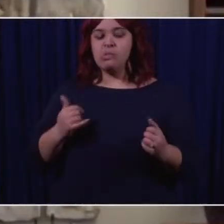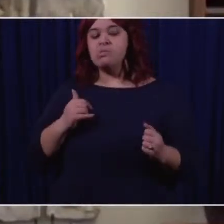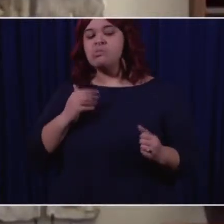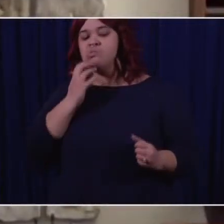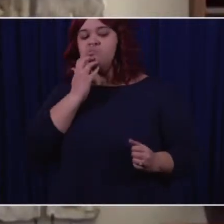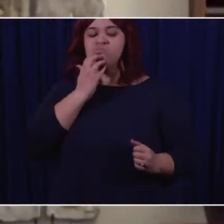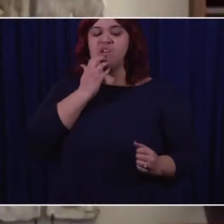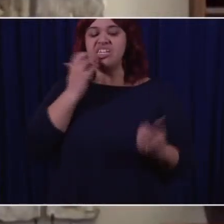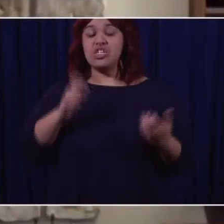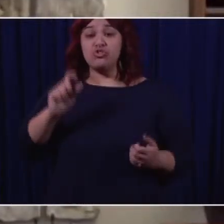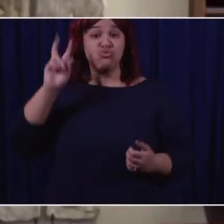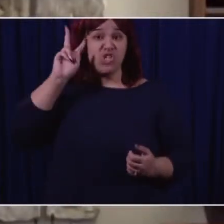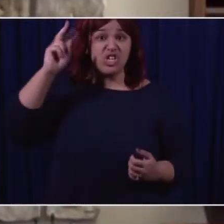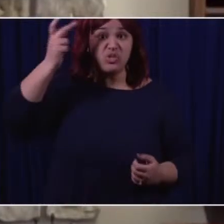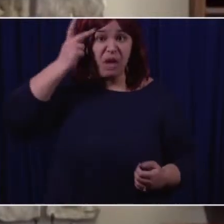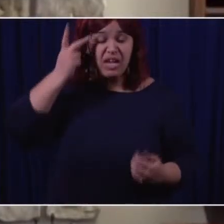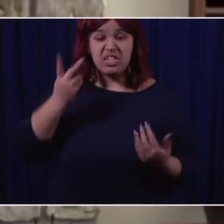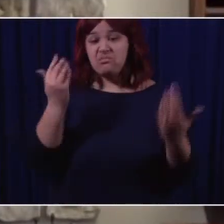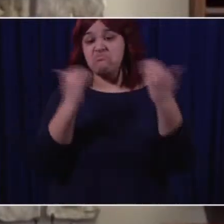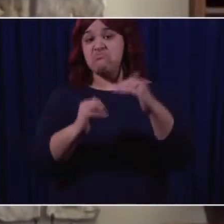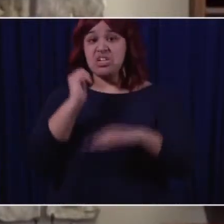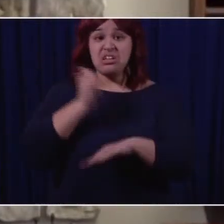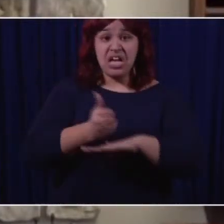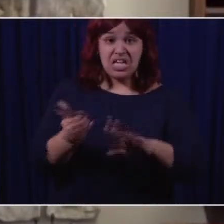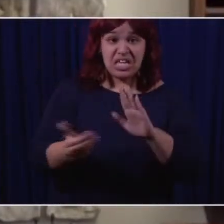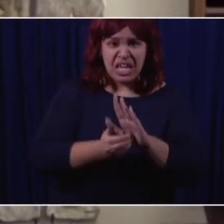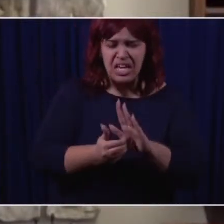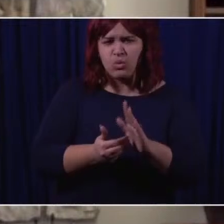I think we knew that we were seeing a spike.